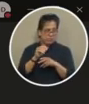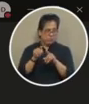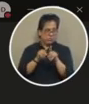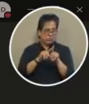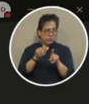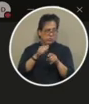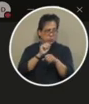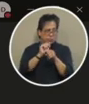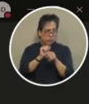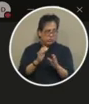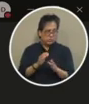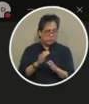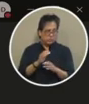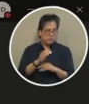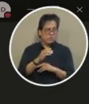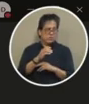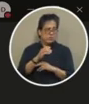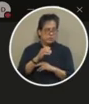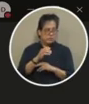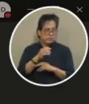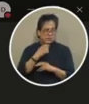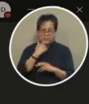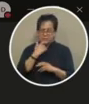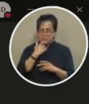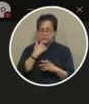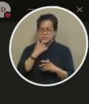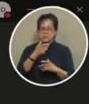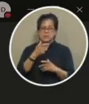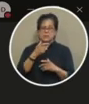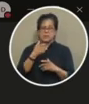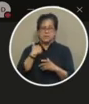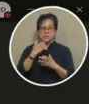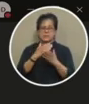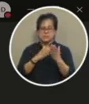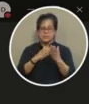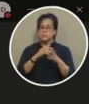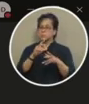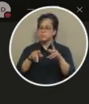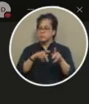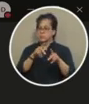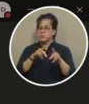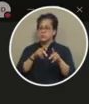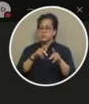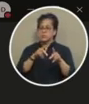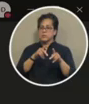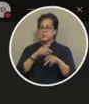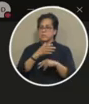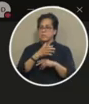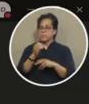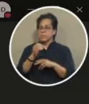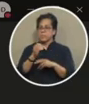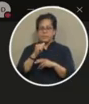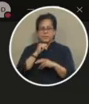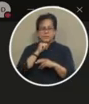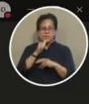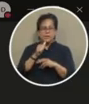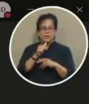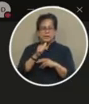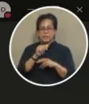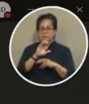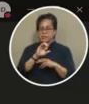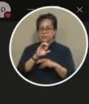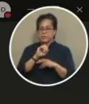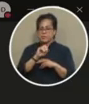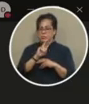workers. ICE says it does health checks on the passengers, but clearly these checks are not, they're not catching